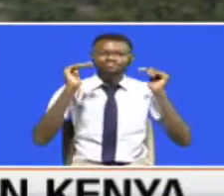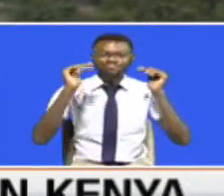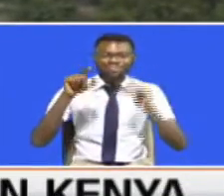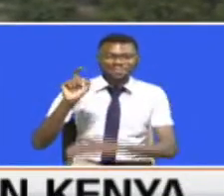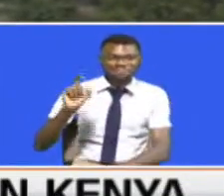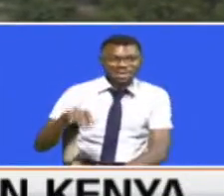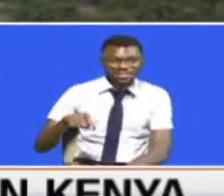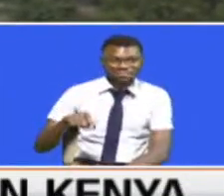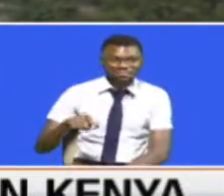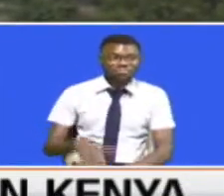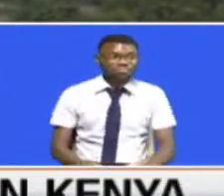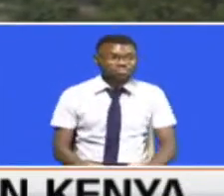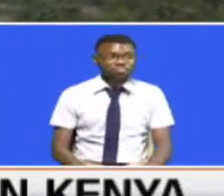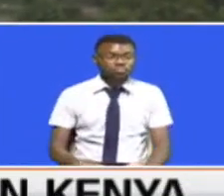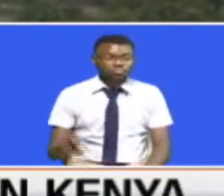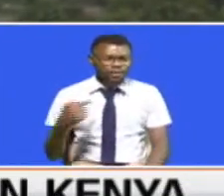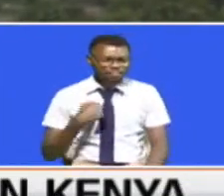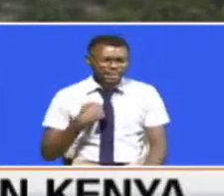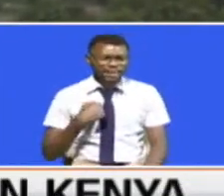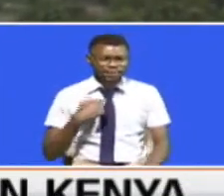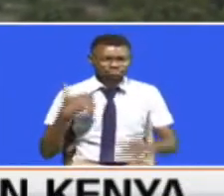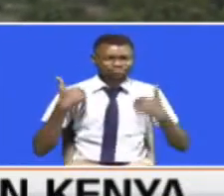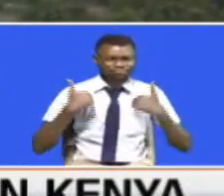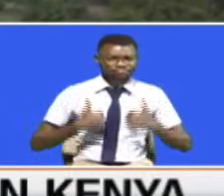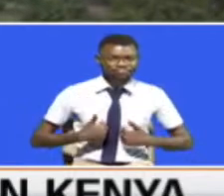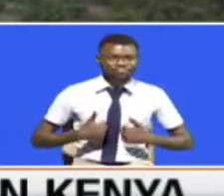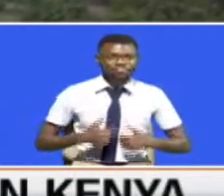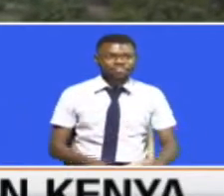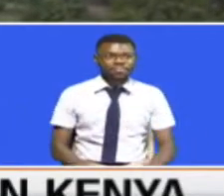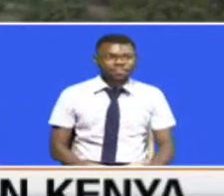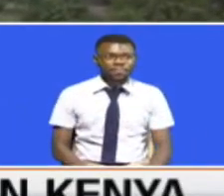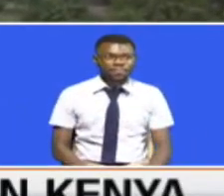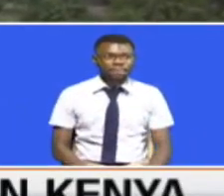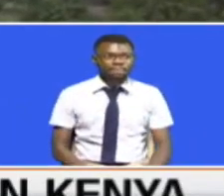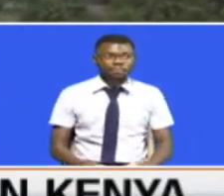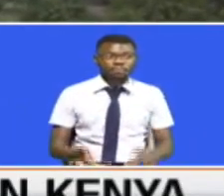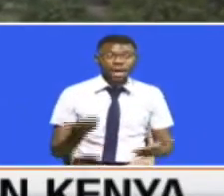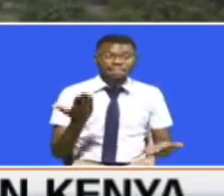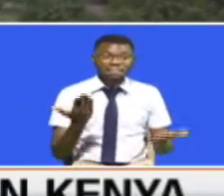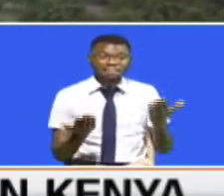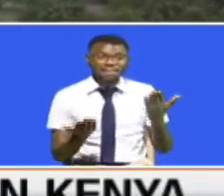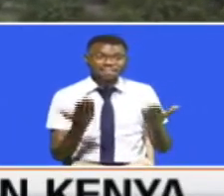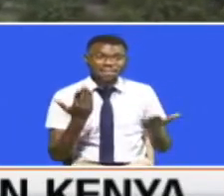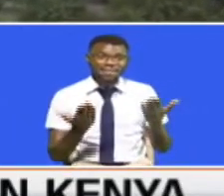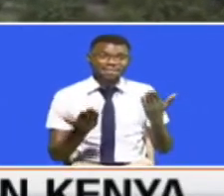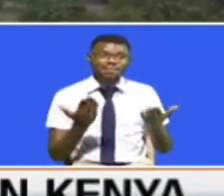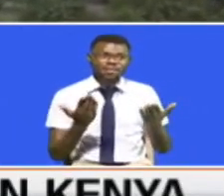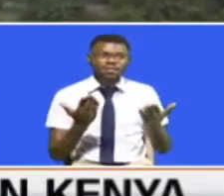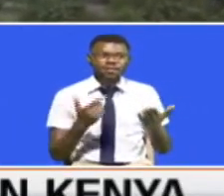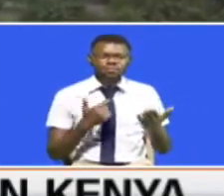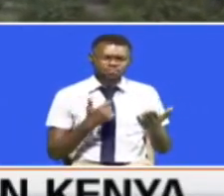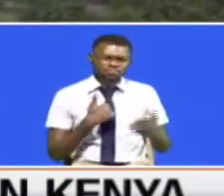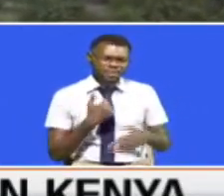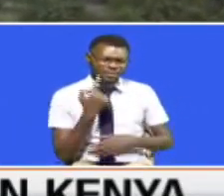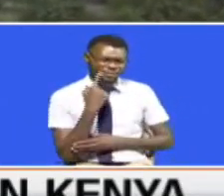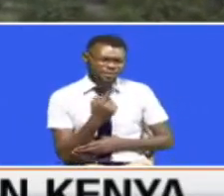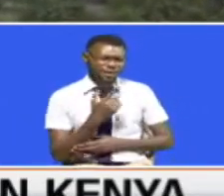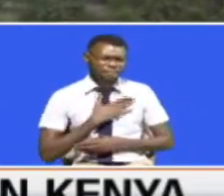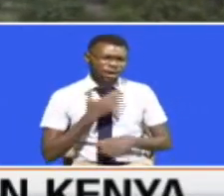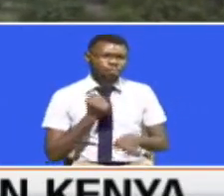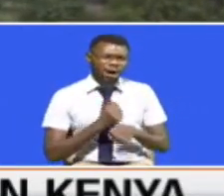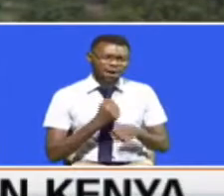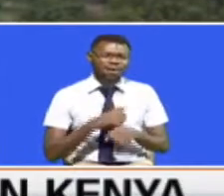So for me personally, probably some of the most fulfilling work that I've ever done.